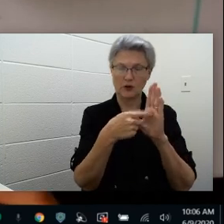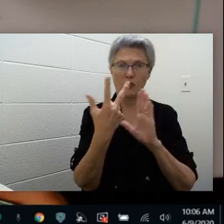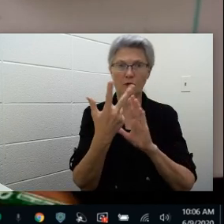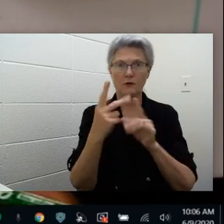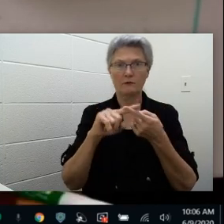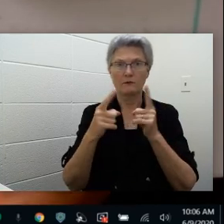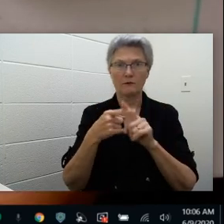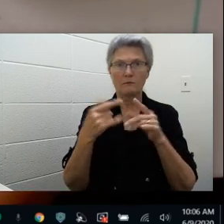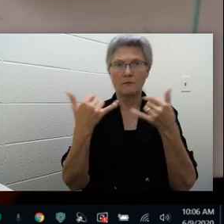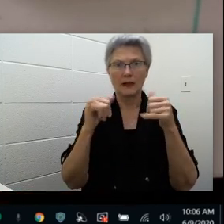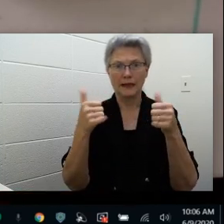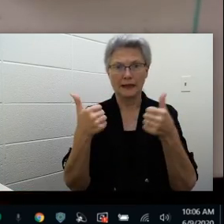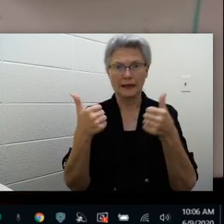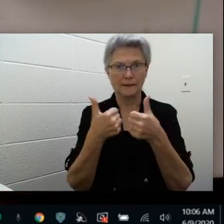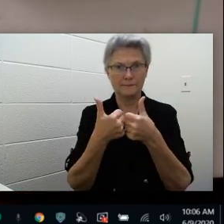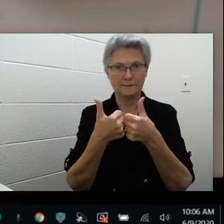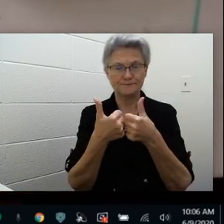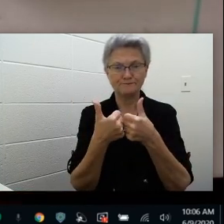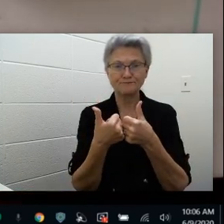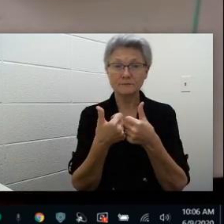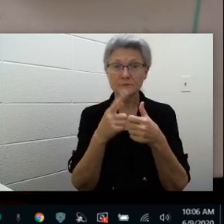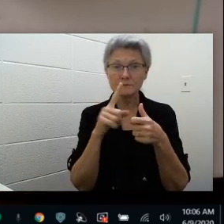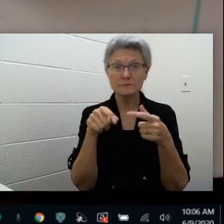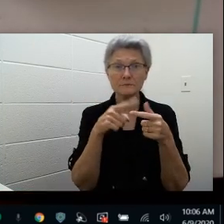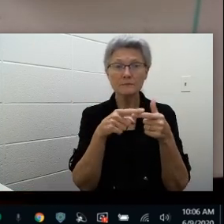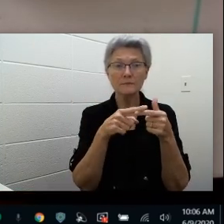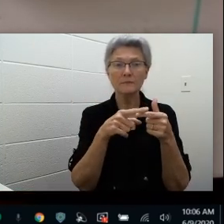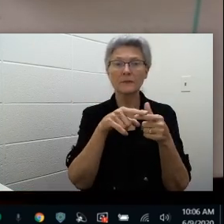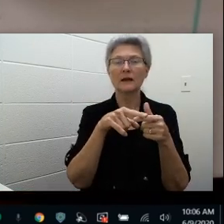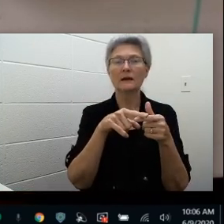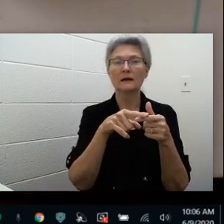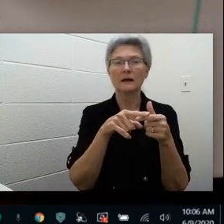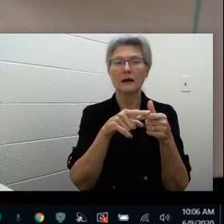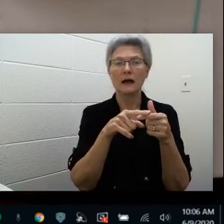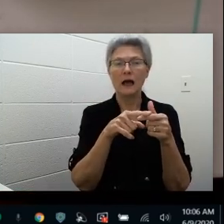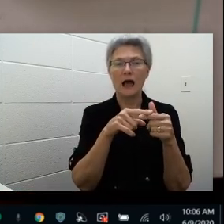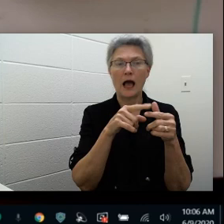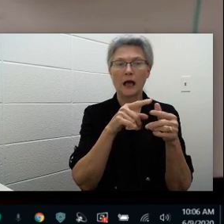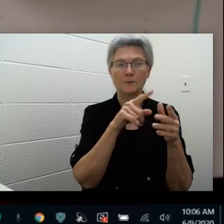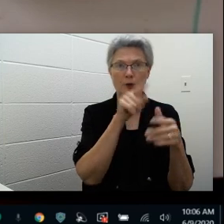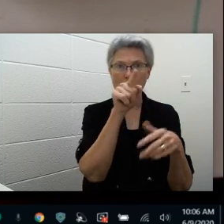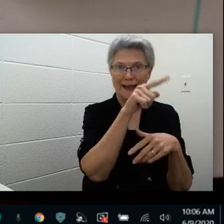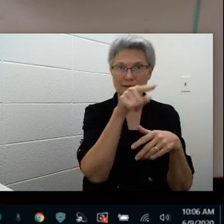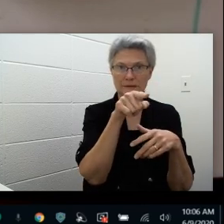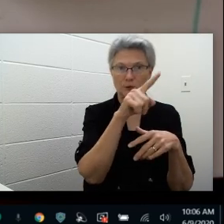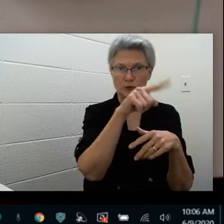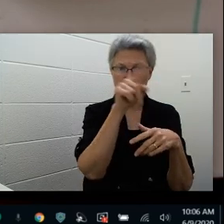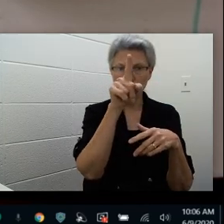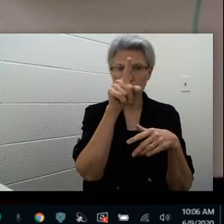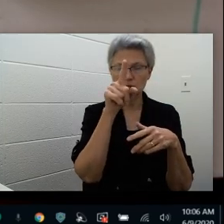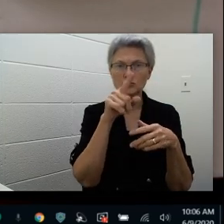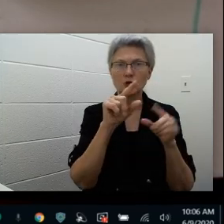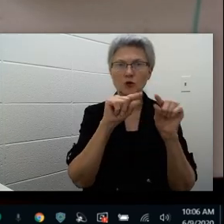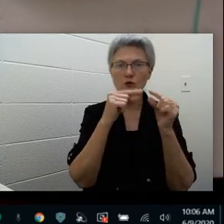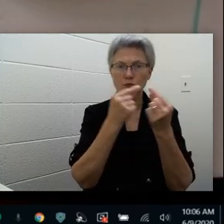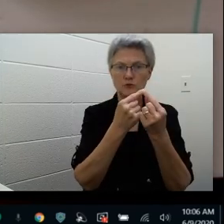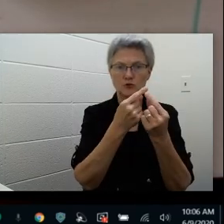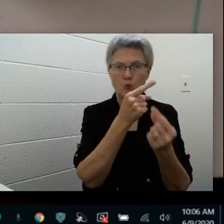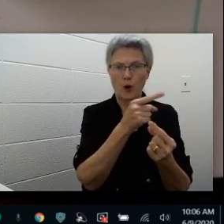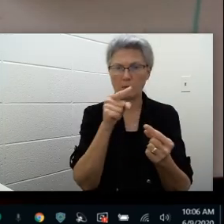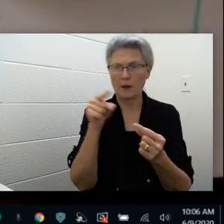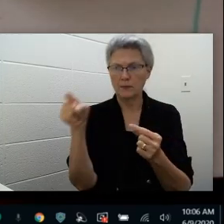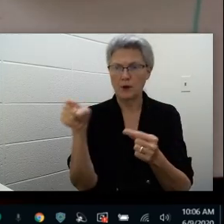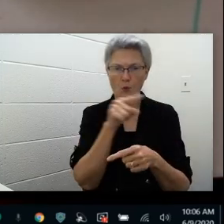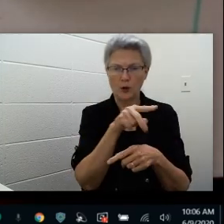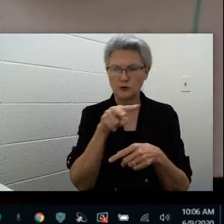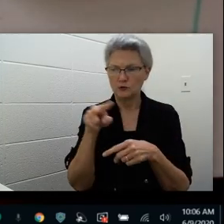dominoes. Then I'll add an X or a check to the groups one at a time until